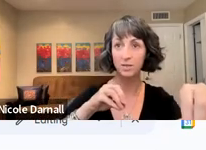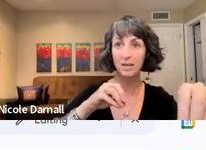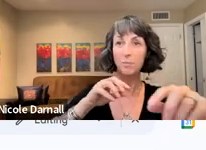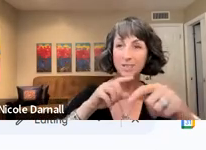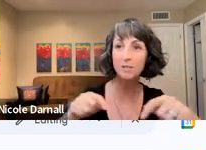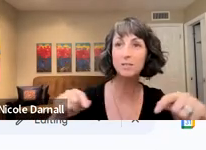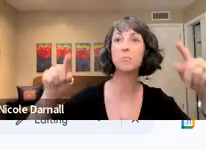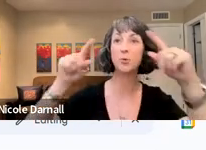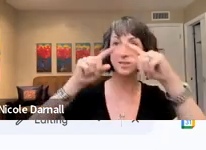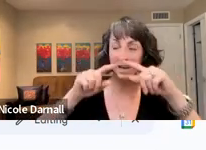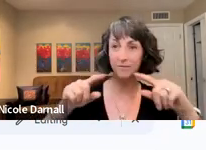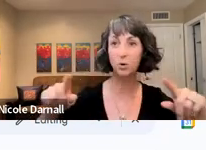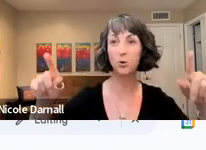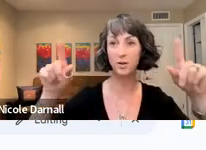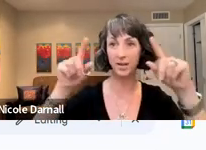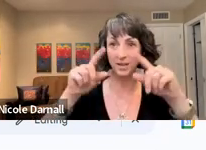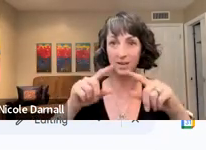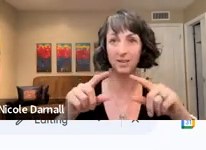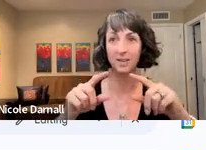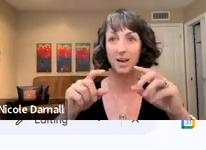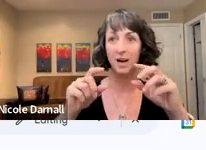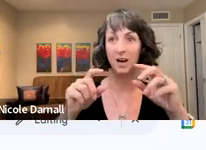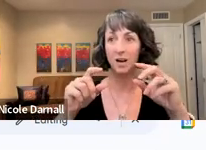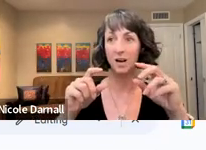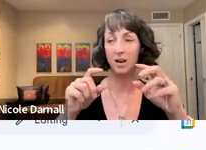throughout, but it's also important to have a coordinating